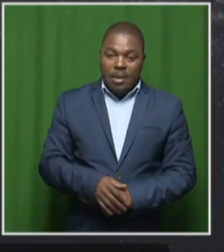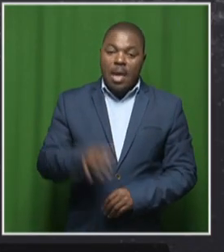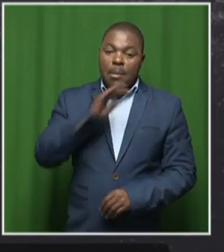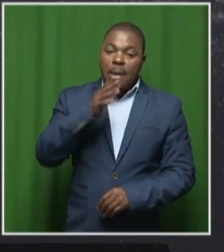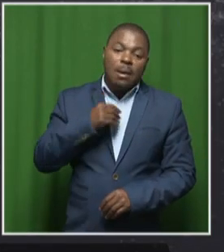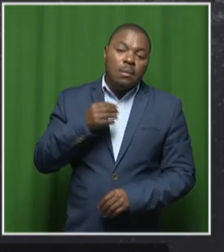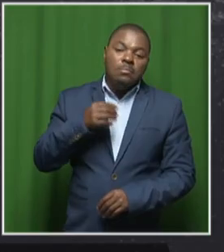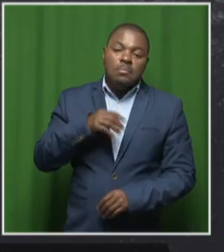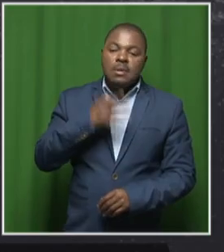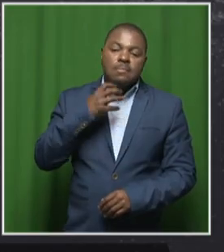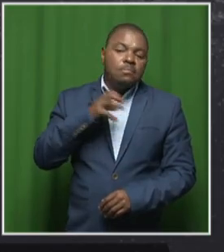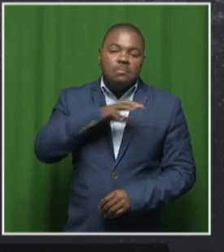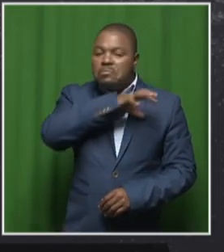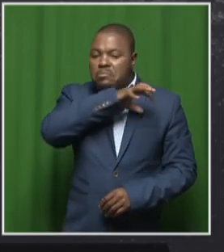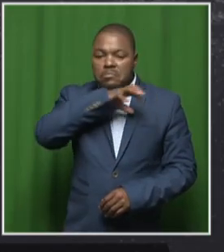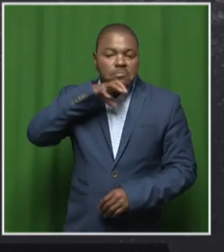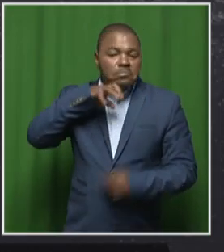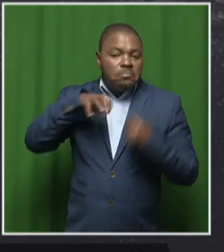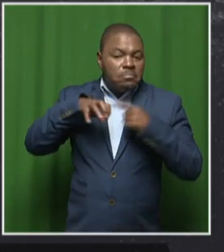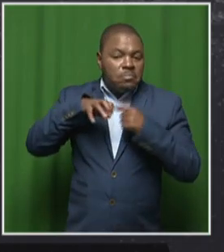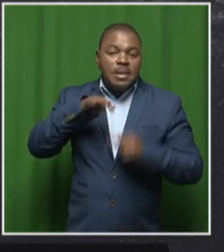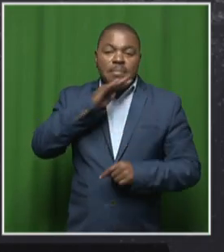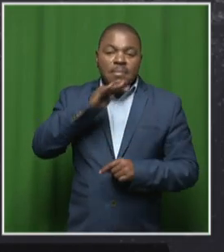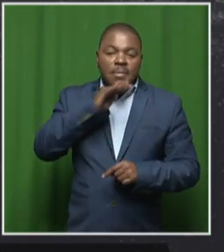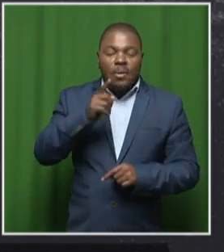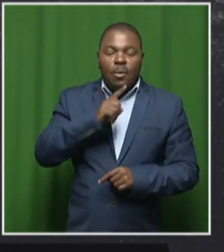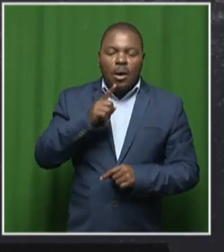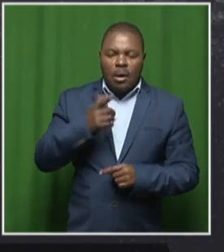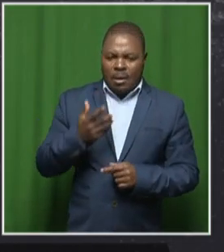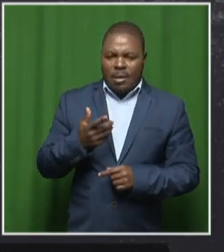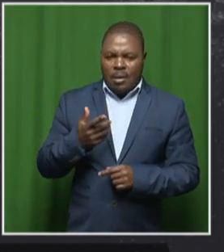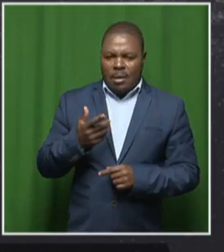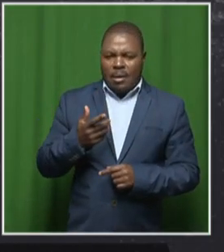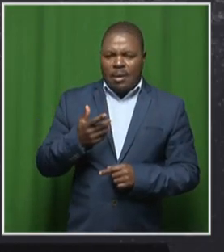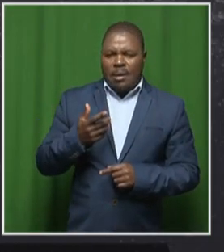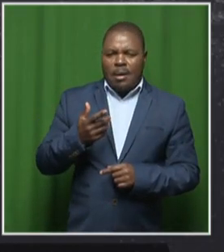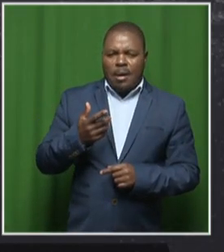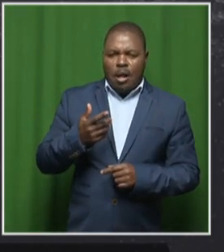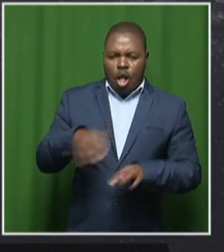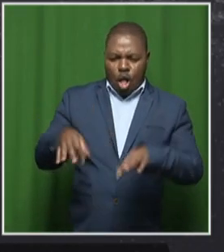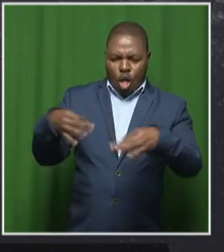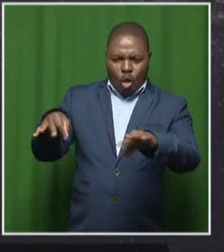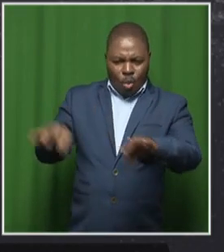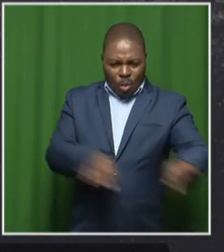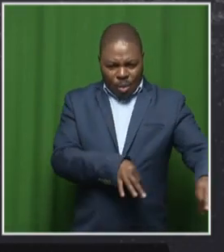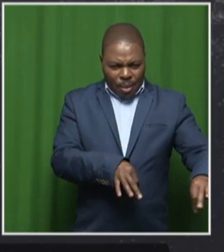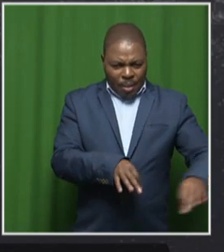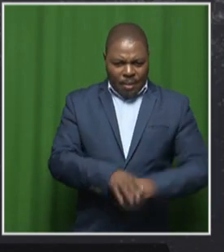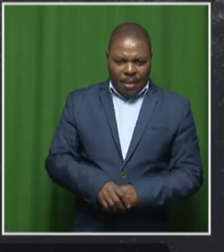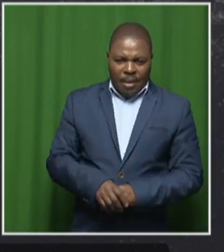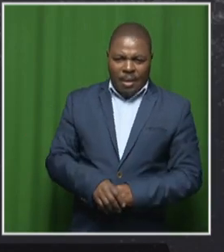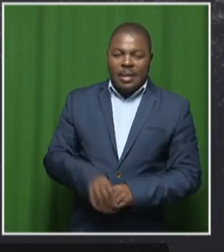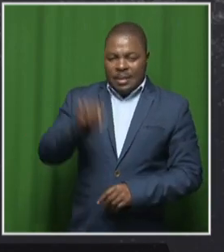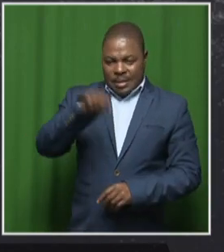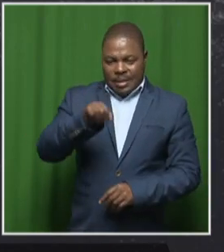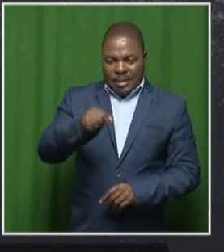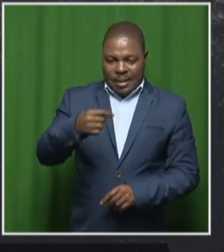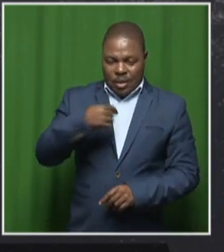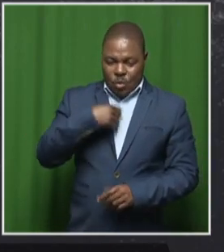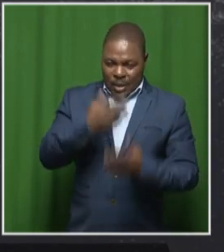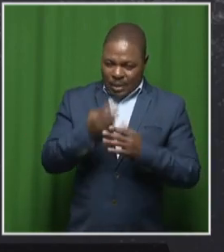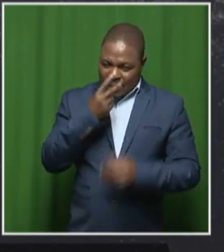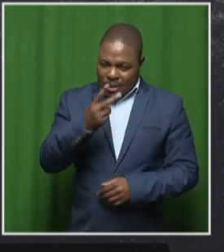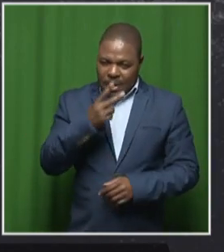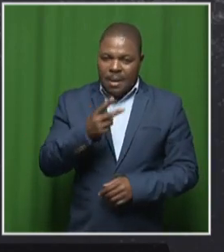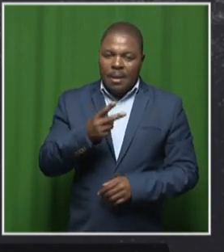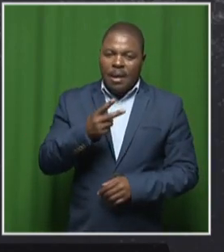is actually the cloth. It's a mixture of highlights and the dark background. So for you to see that